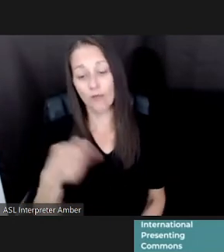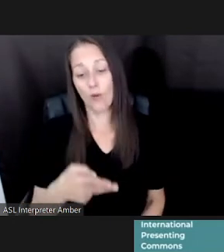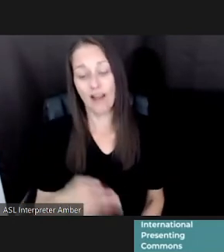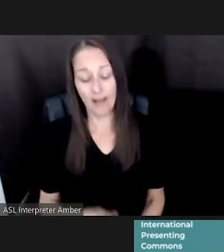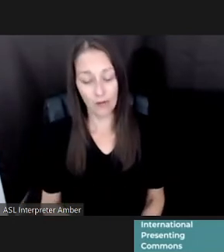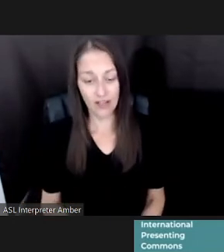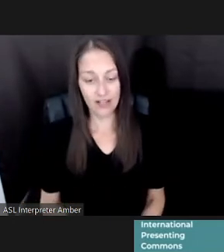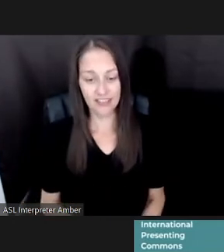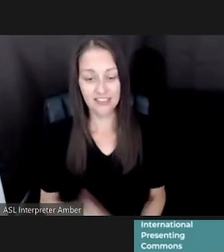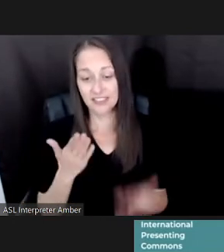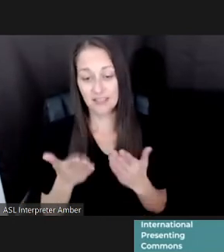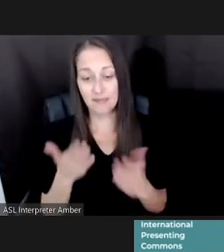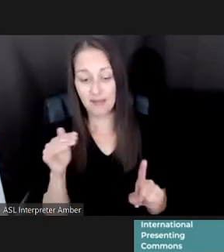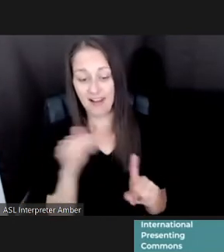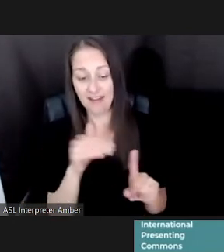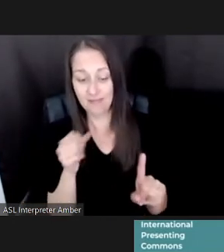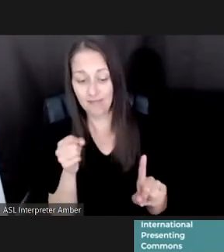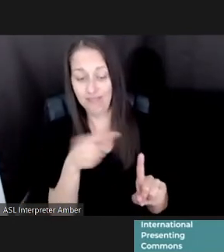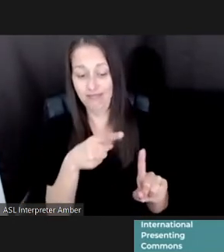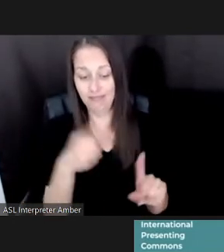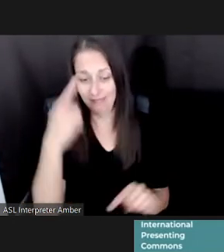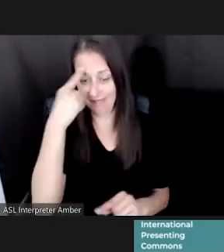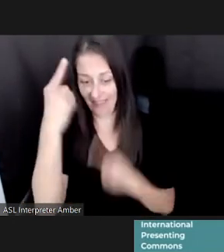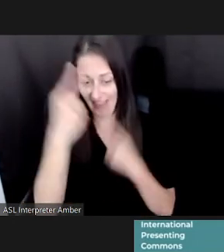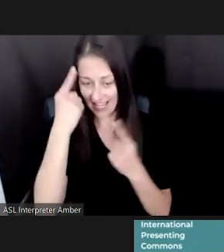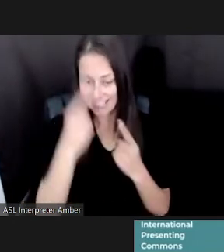maybe provoke, yeah, in a sense. But